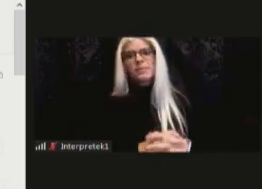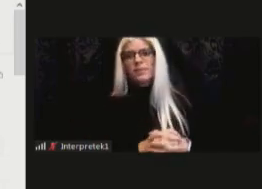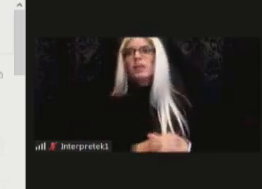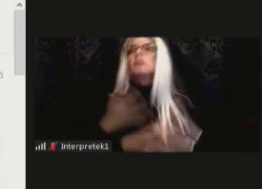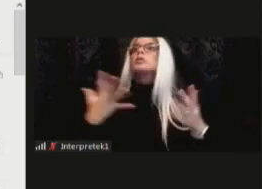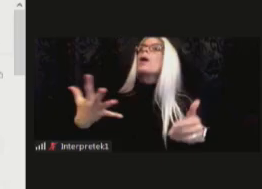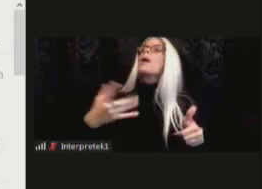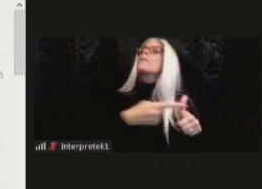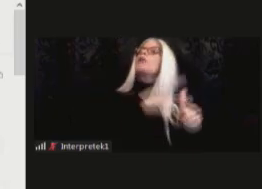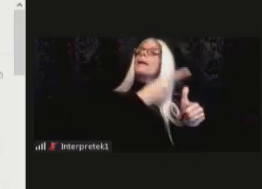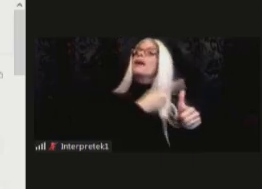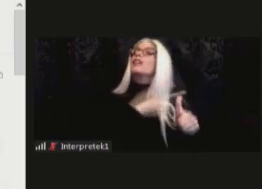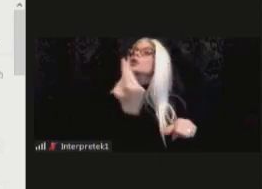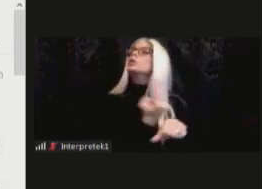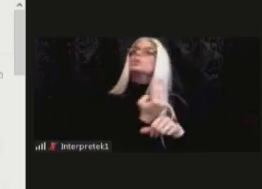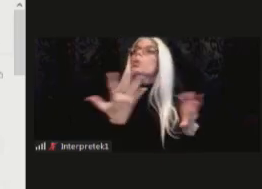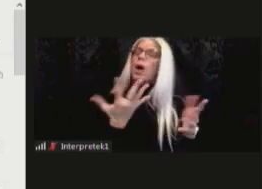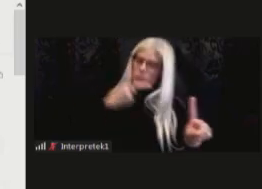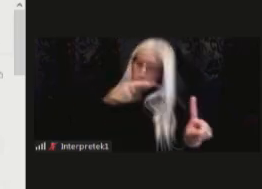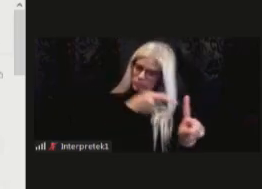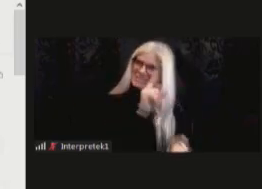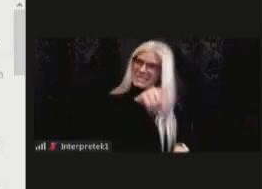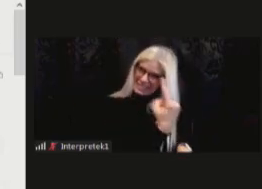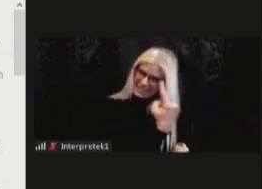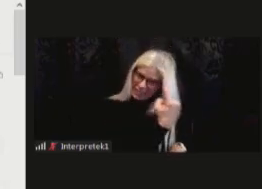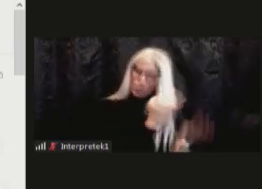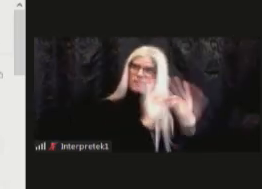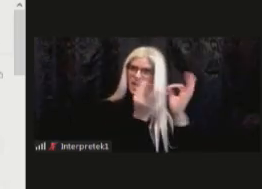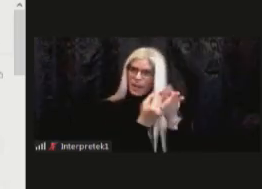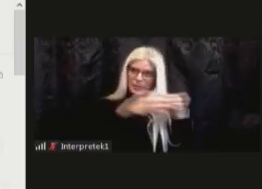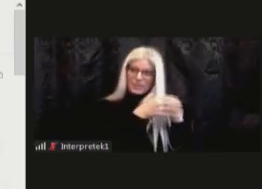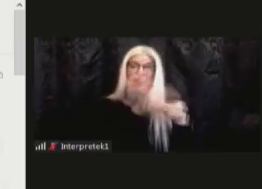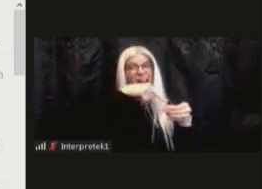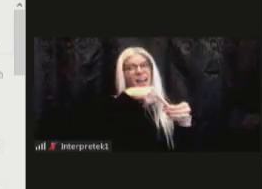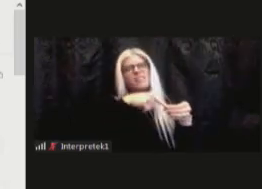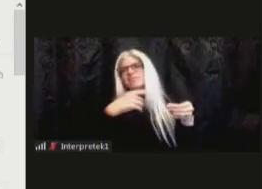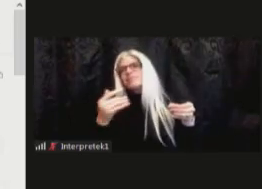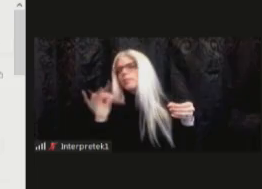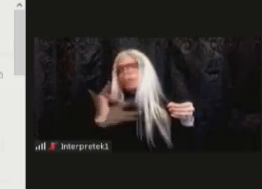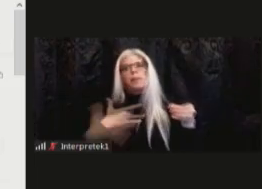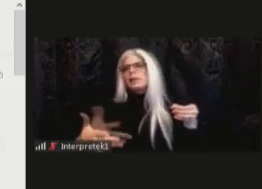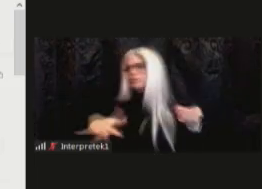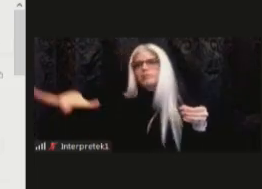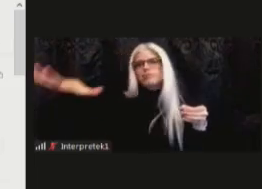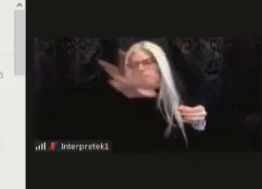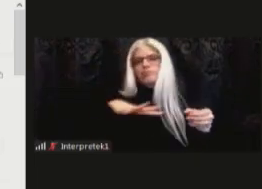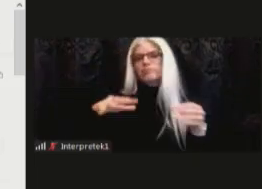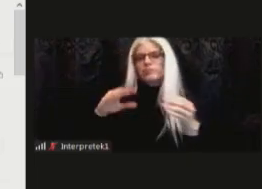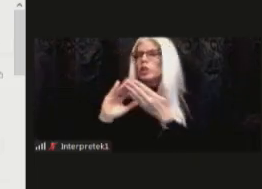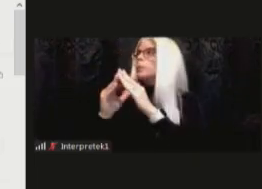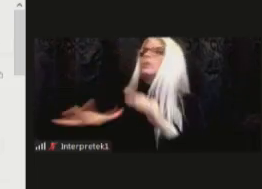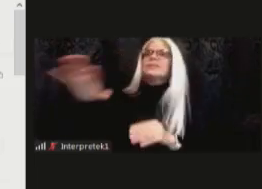single family zoning, and that's true of most communities throughout this state. The limited greenfield